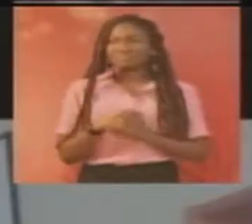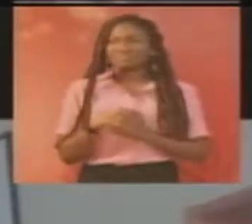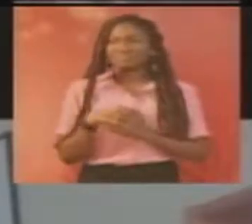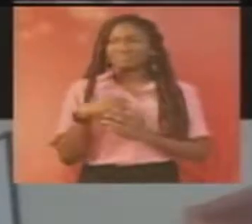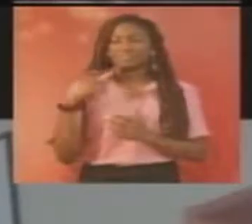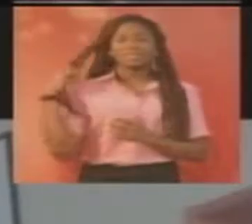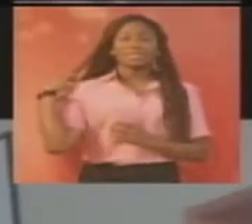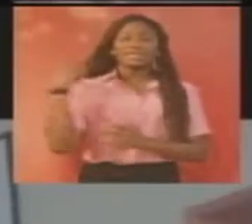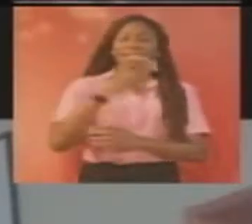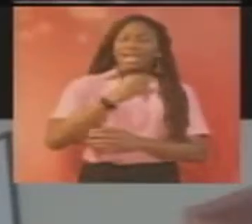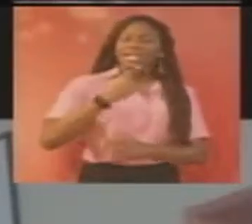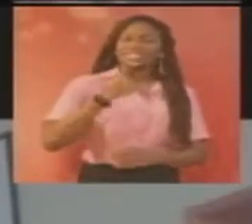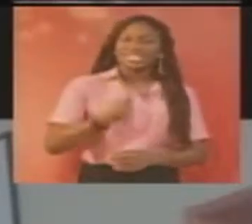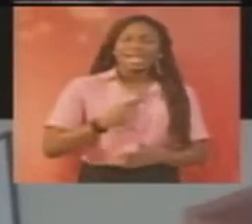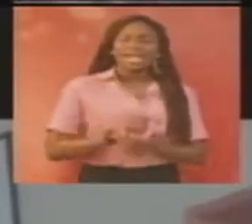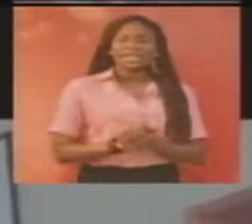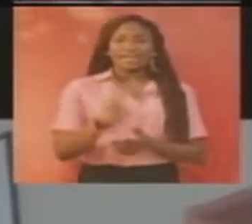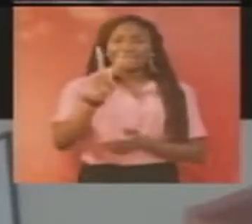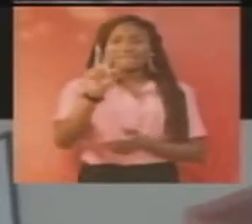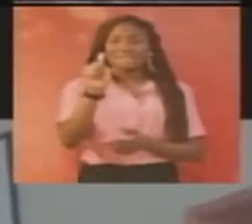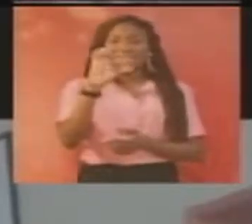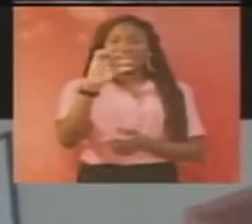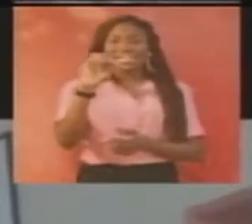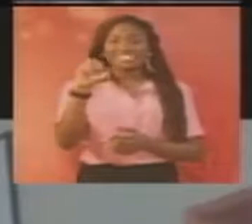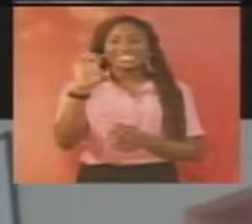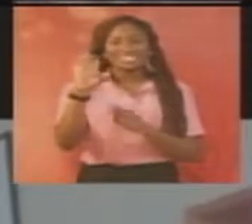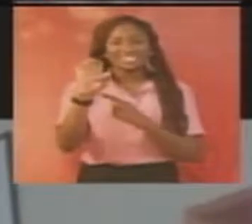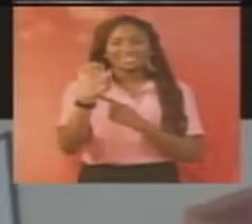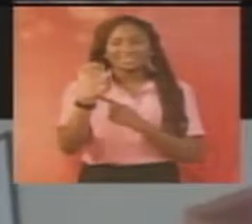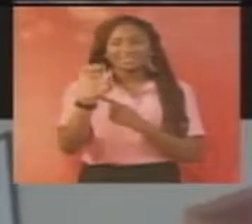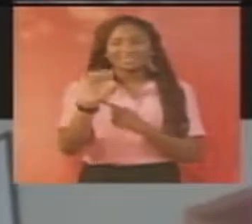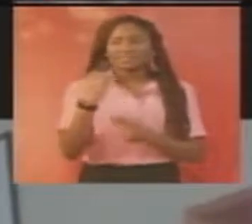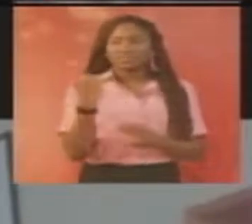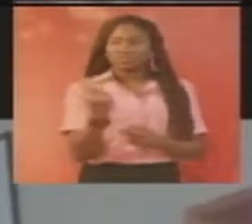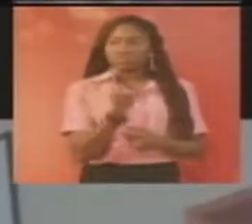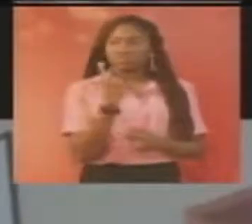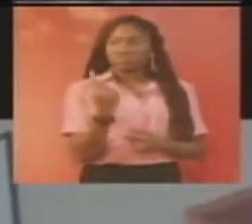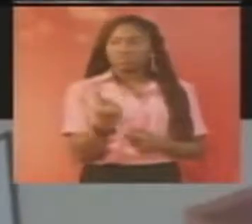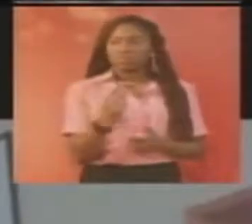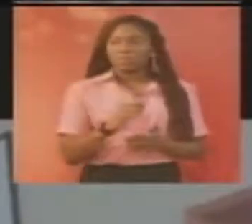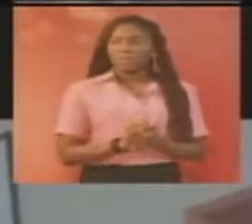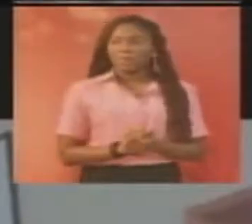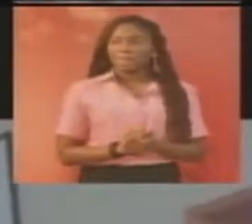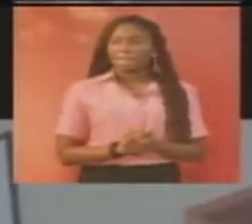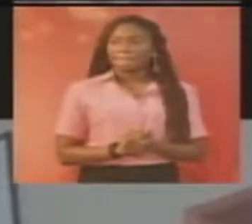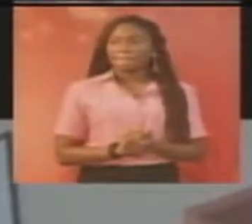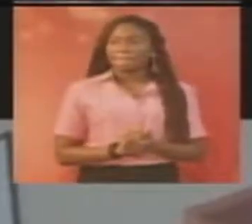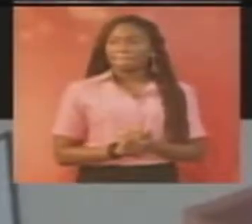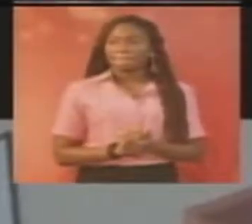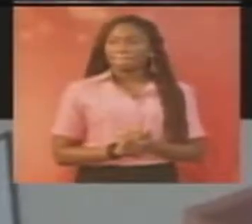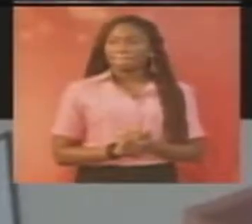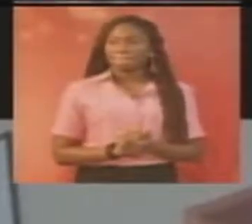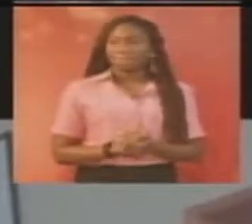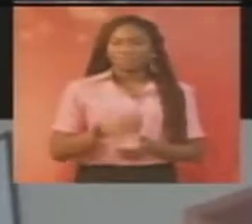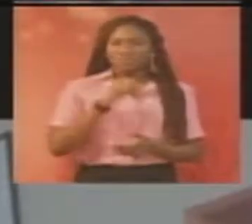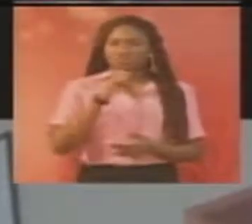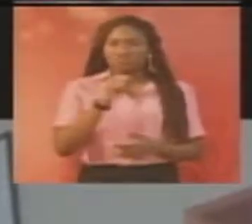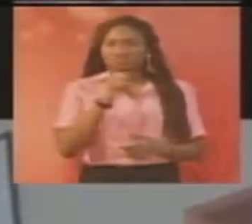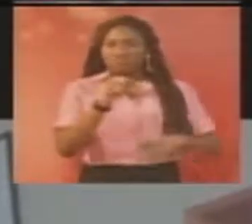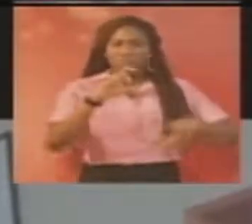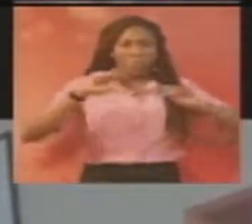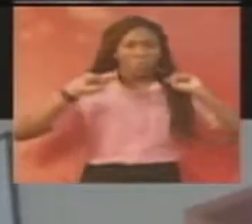And since you said that the vaccine would only be an extra tool and not really getting herd immunity for the